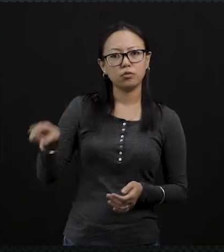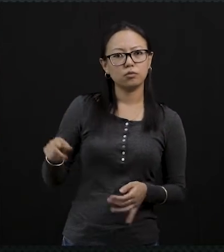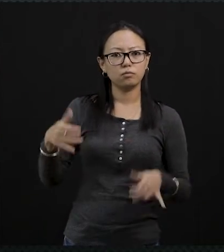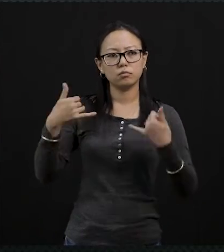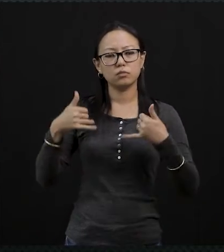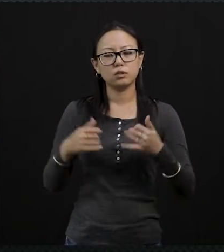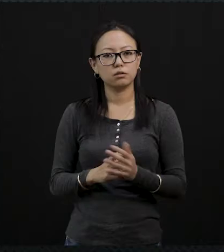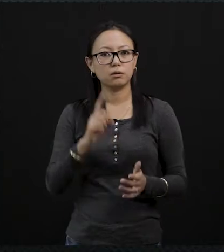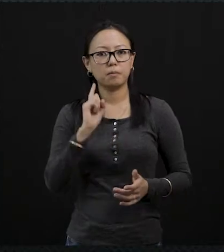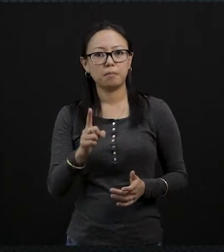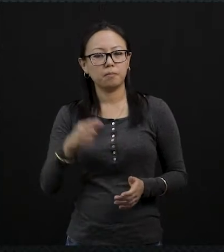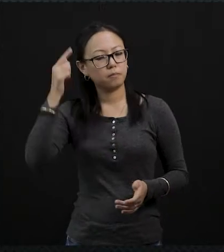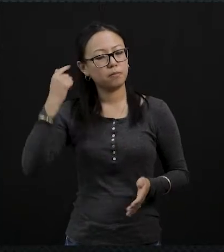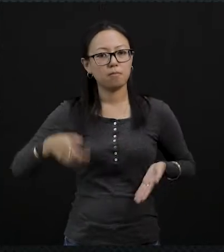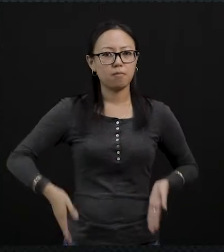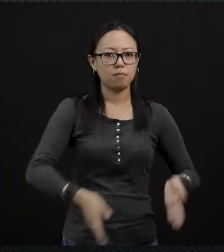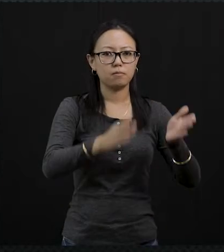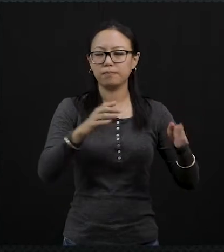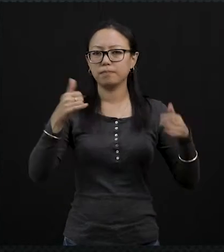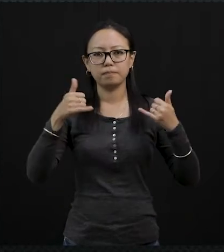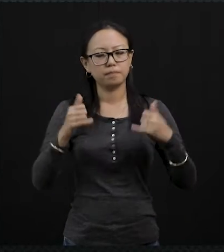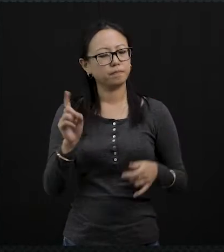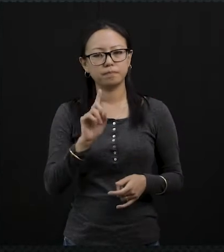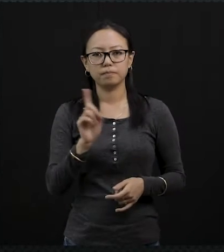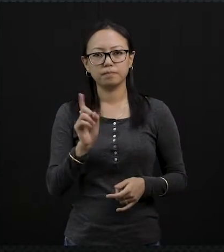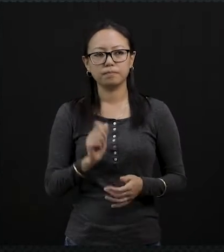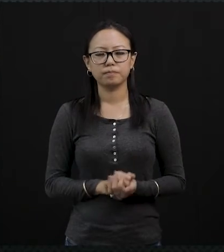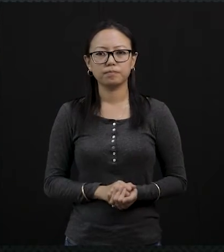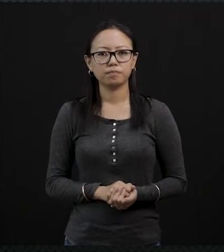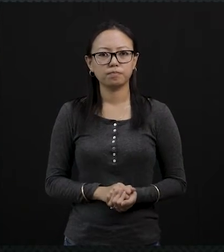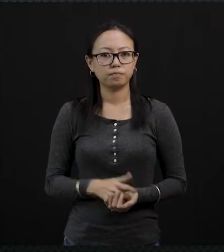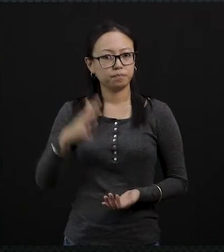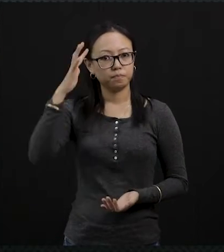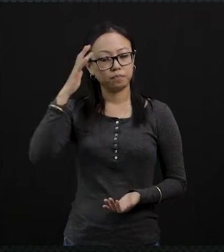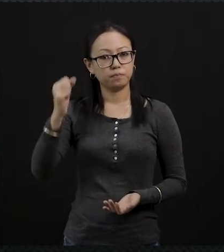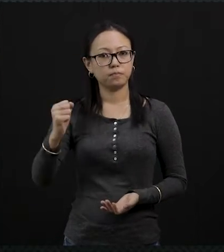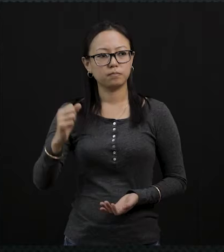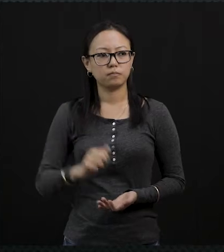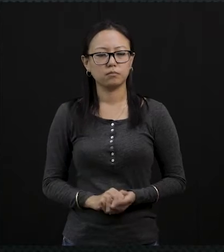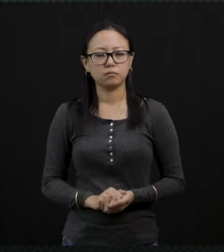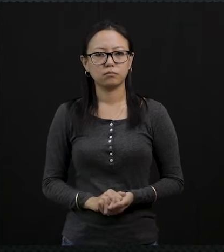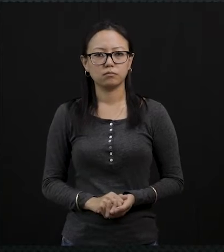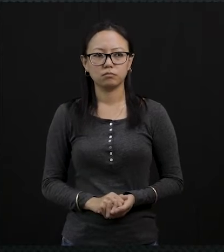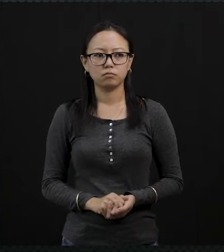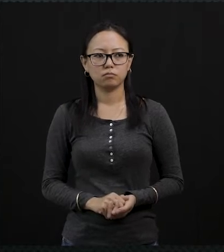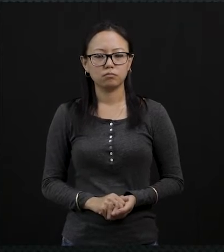safety rule, okay? This is the first safety rule. Now we should never play on the